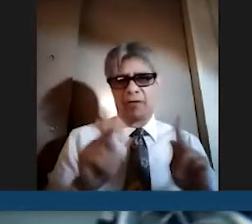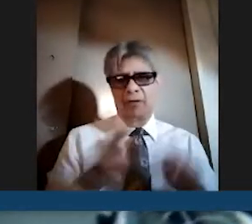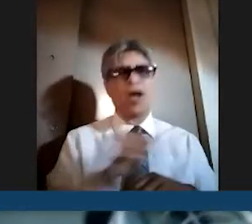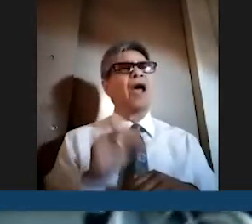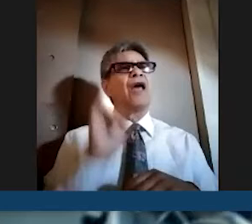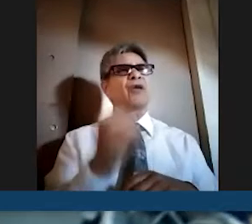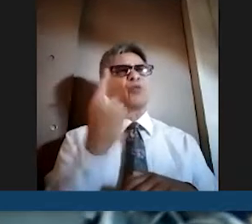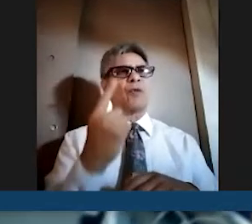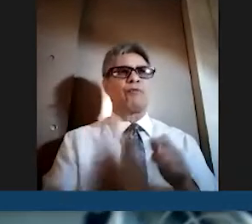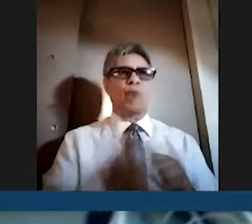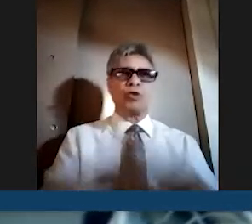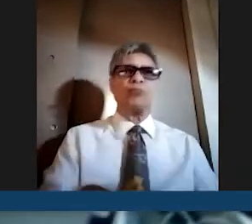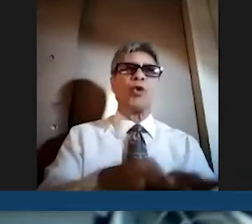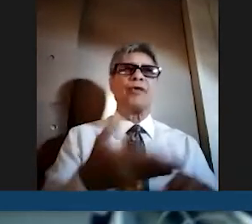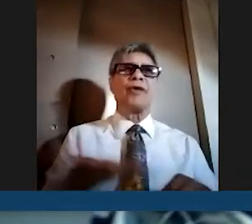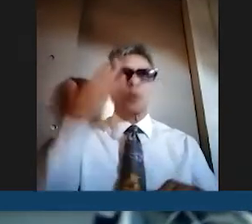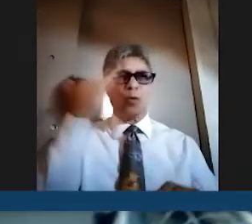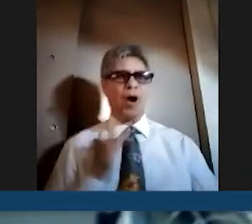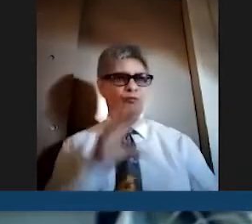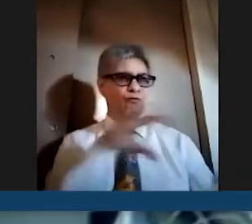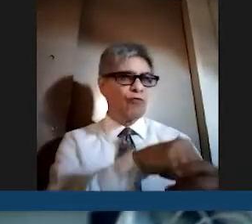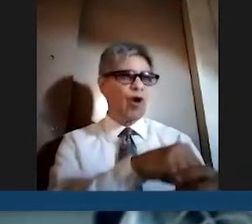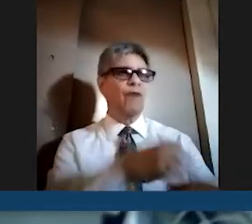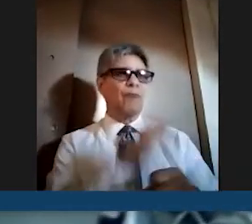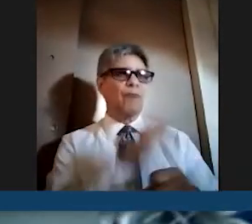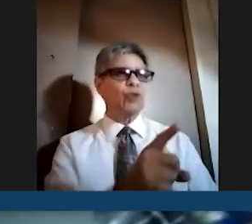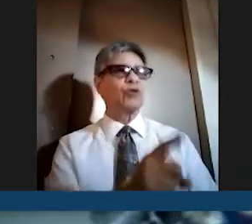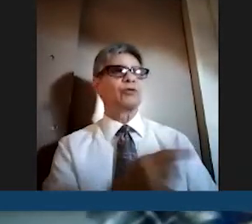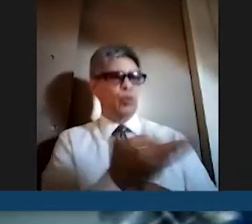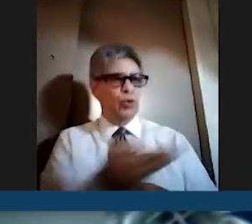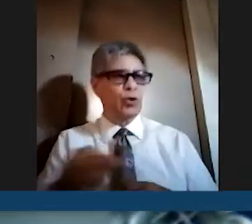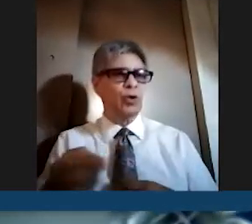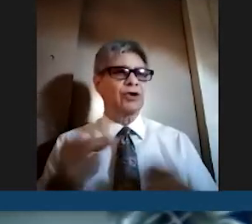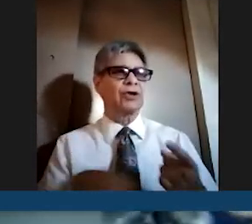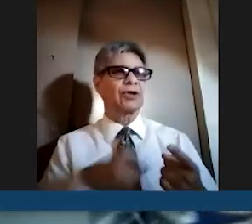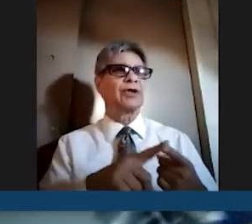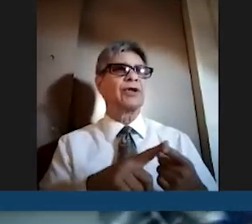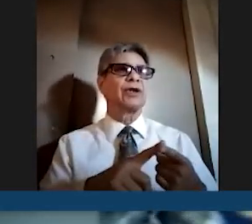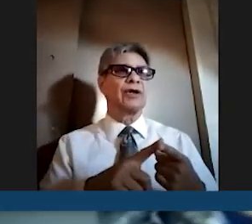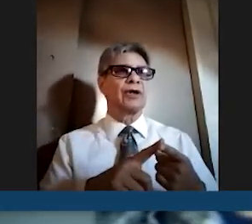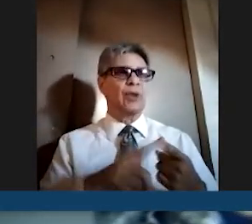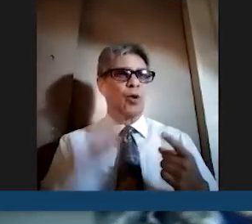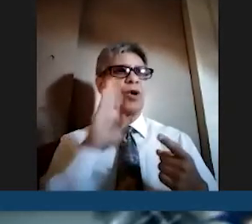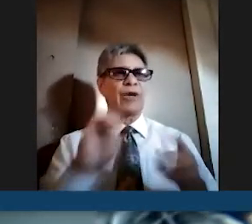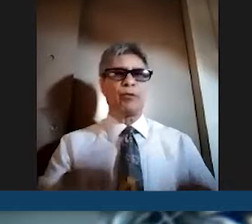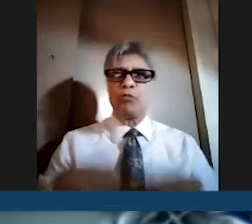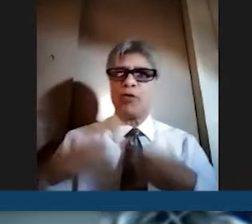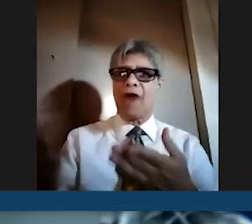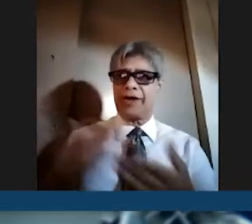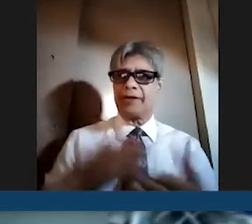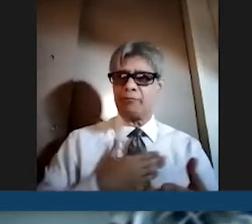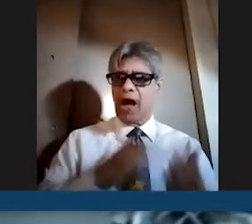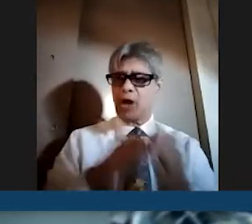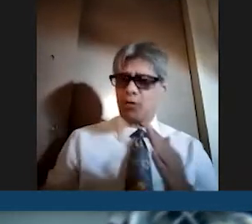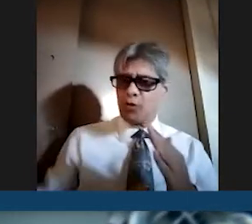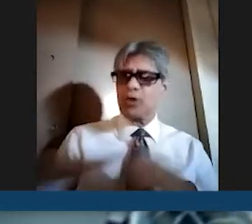why I wanted to get involved, and I wanted to make sure that resources would be provided to my community. So one of the